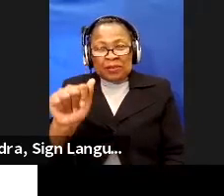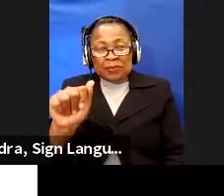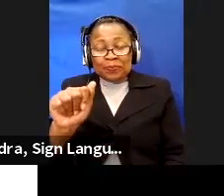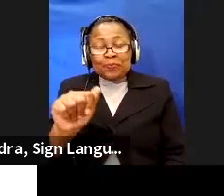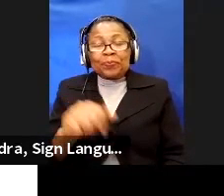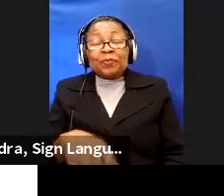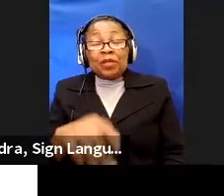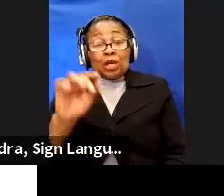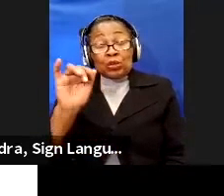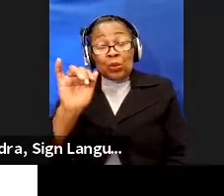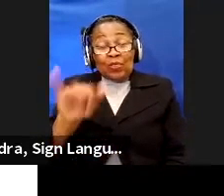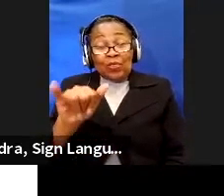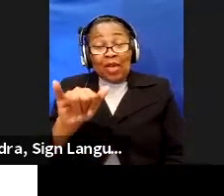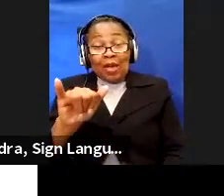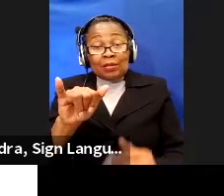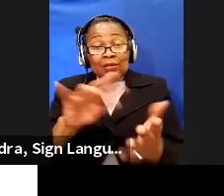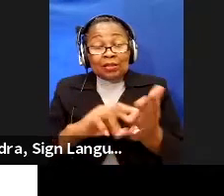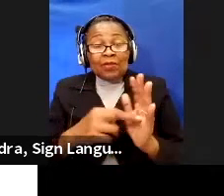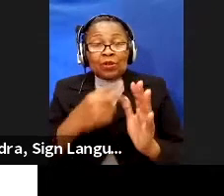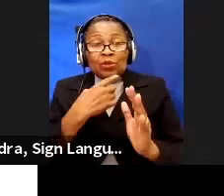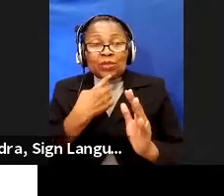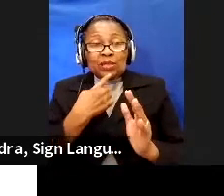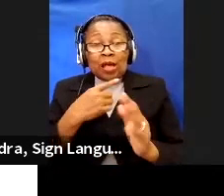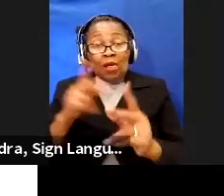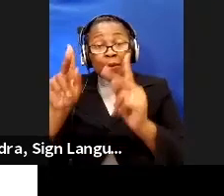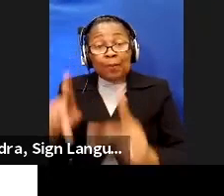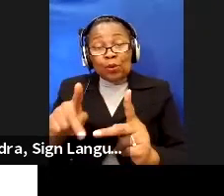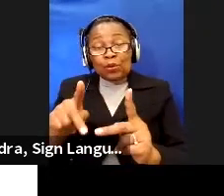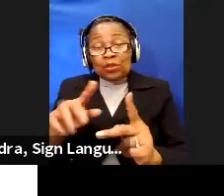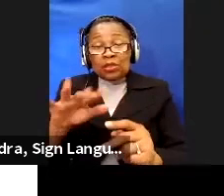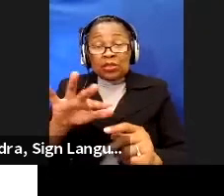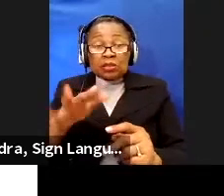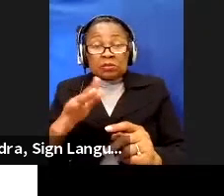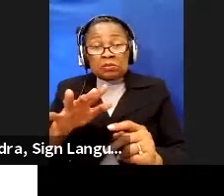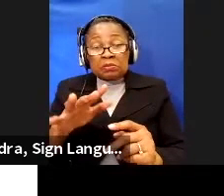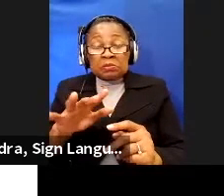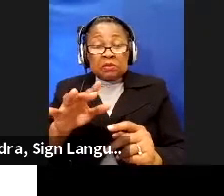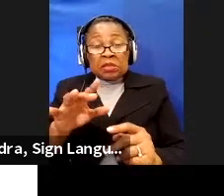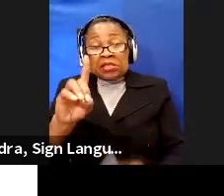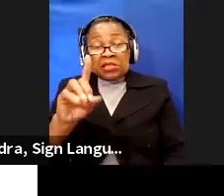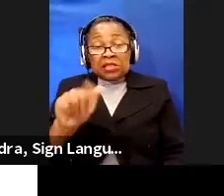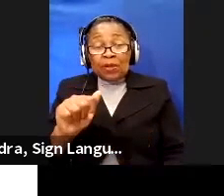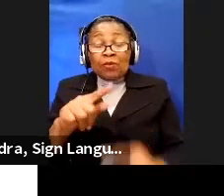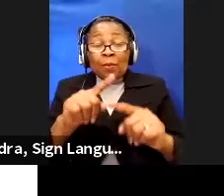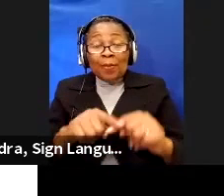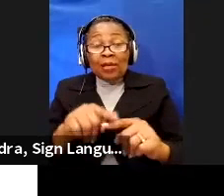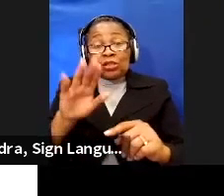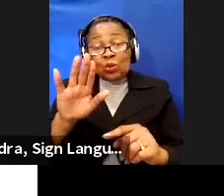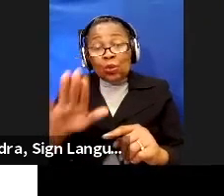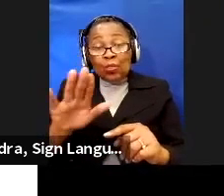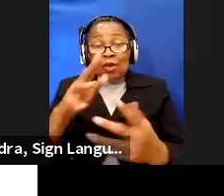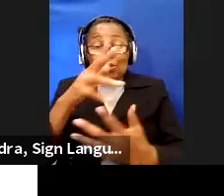definition, what we say is a person is more or less disabled based on their interactions with the physical environment,